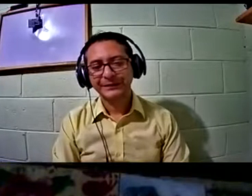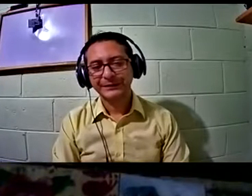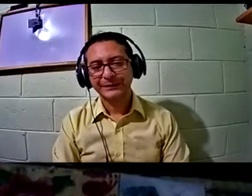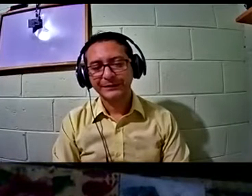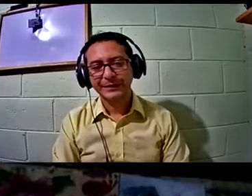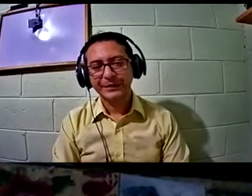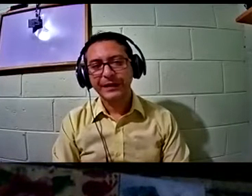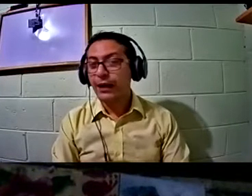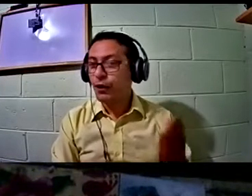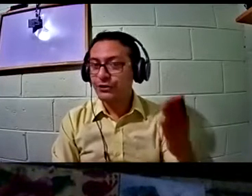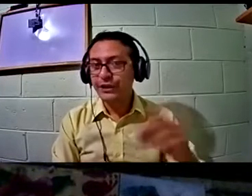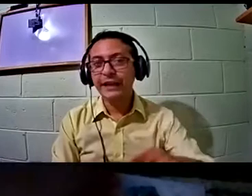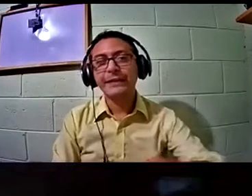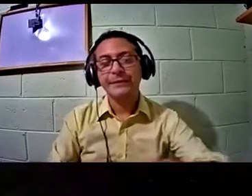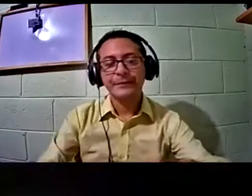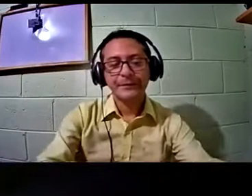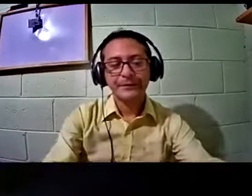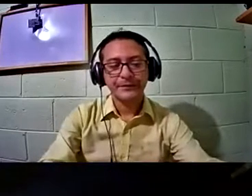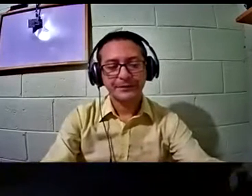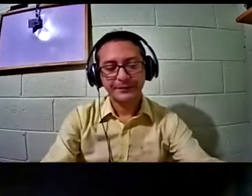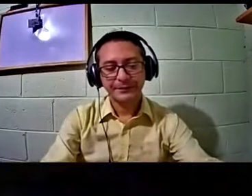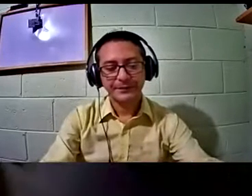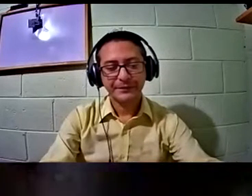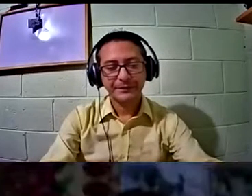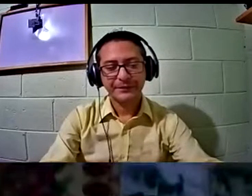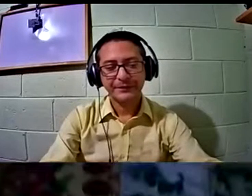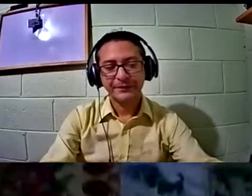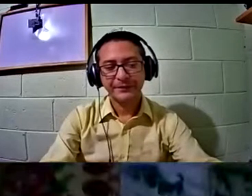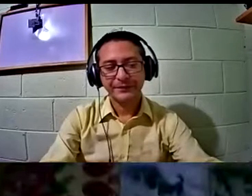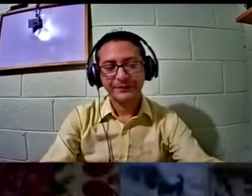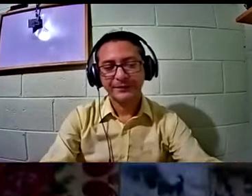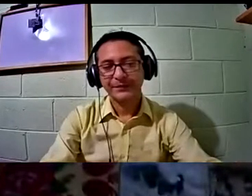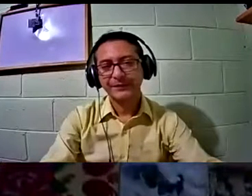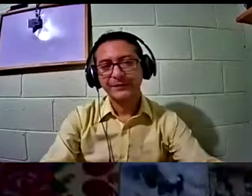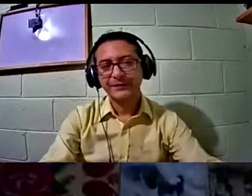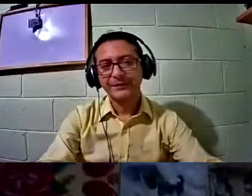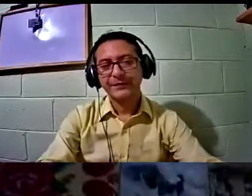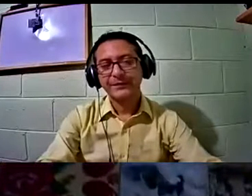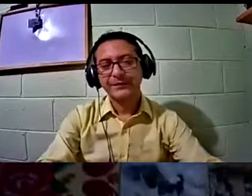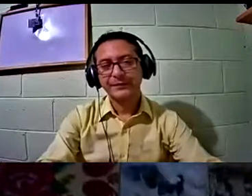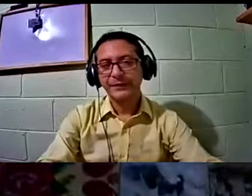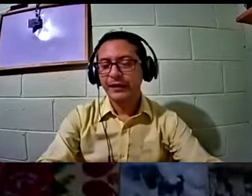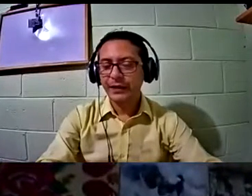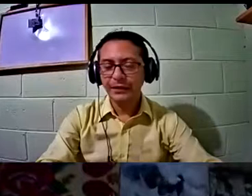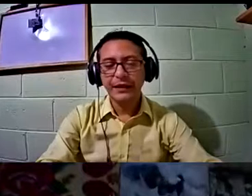Fine. How was your there day? There is a Regular day.